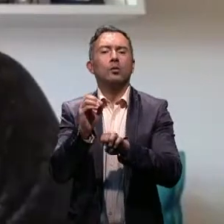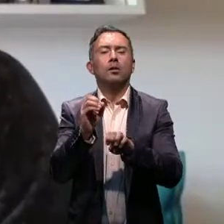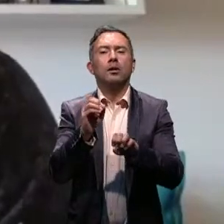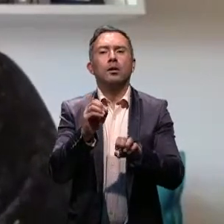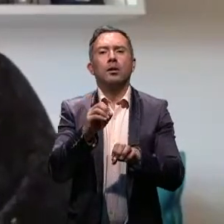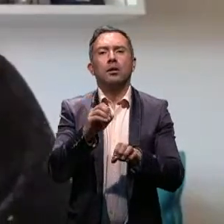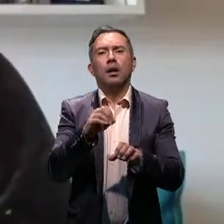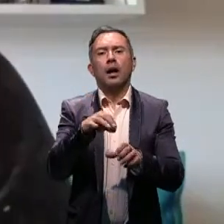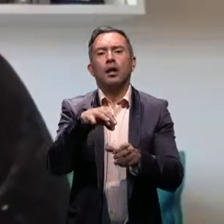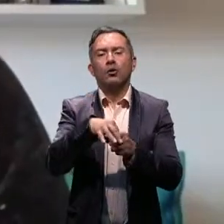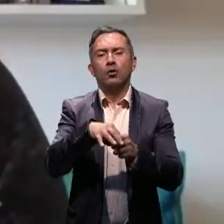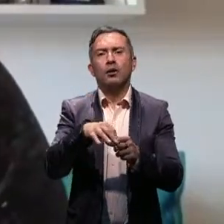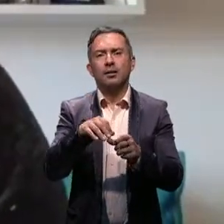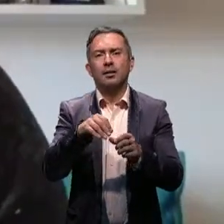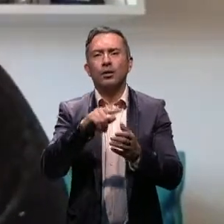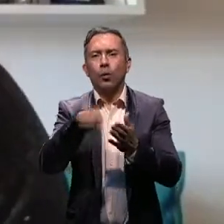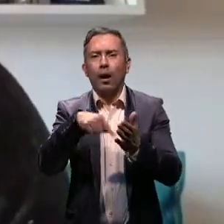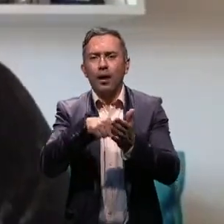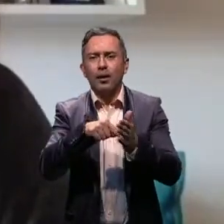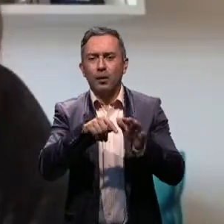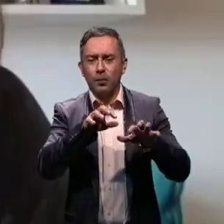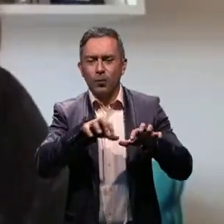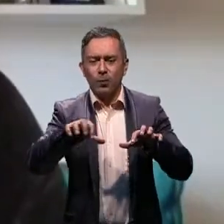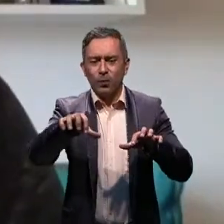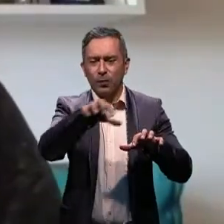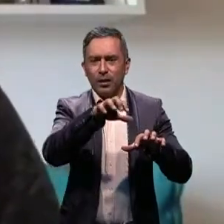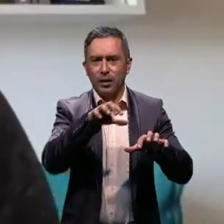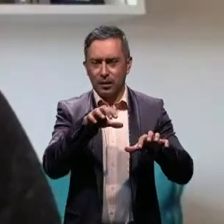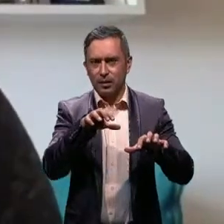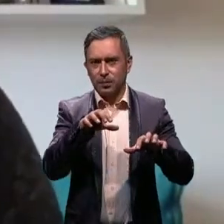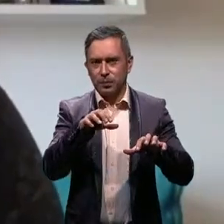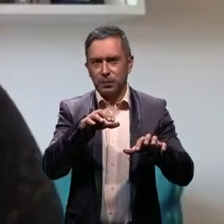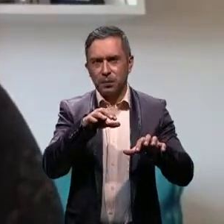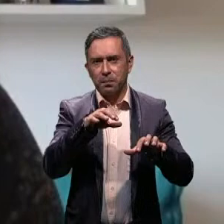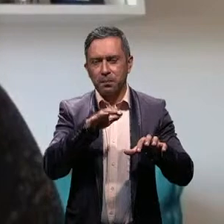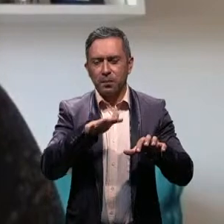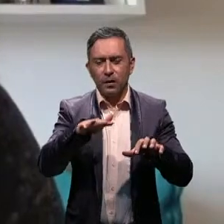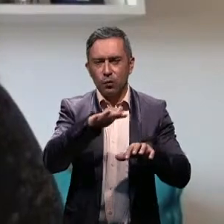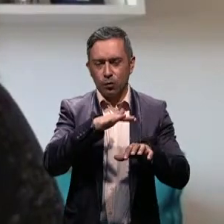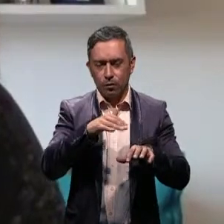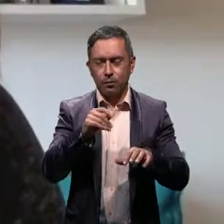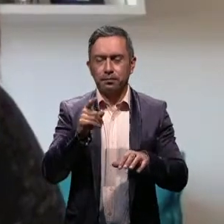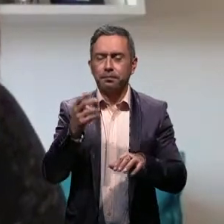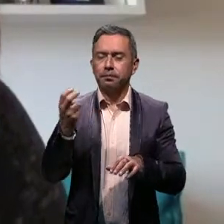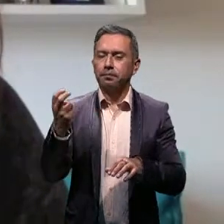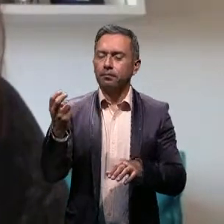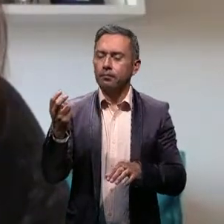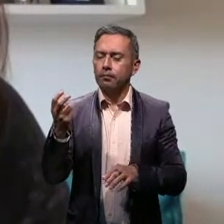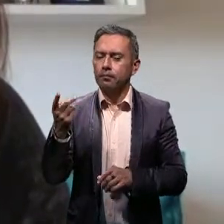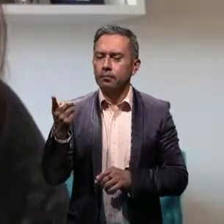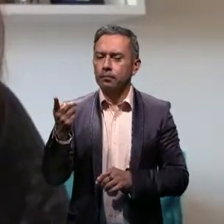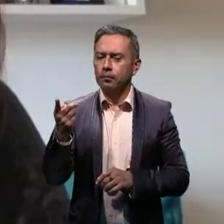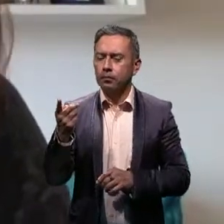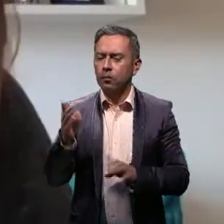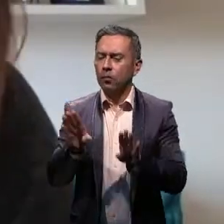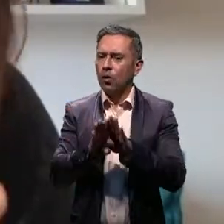electoral constituencies. So how do you see this